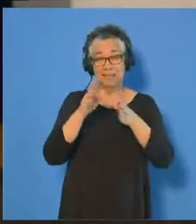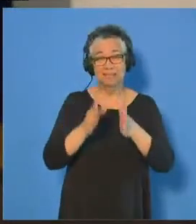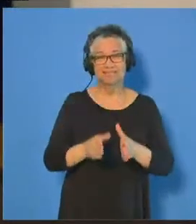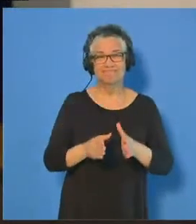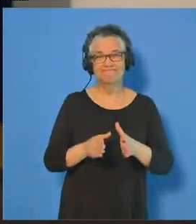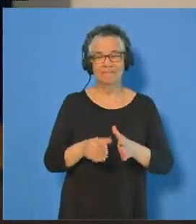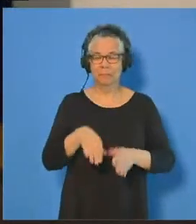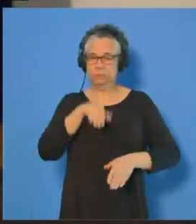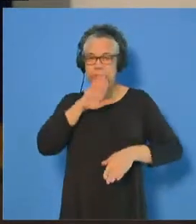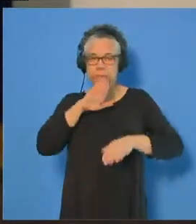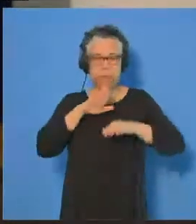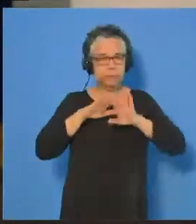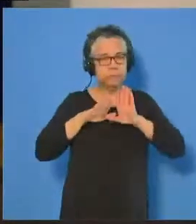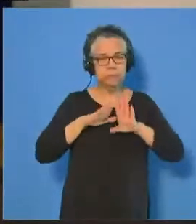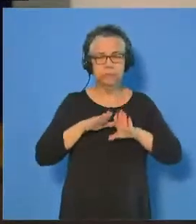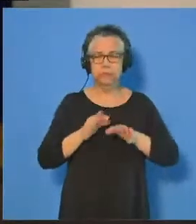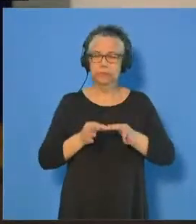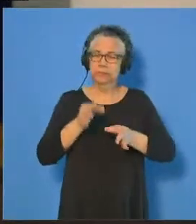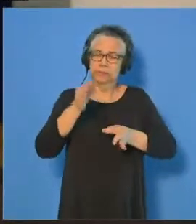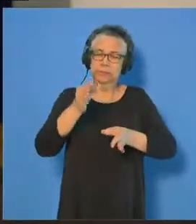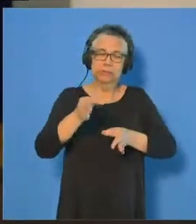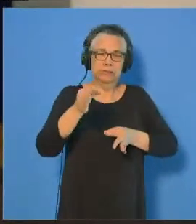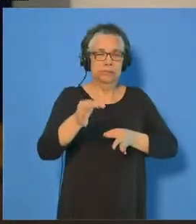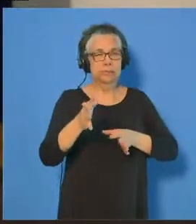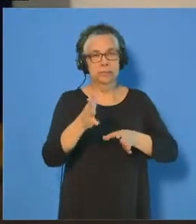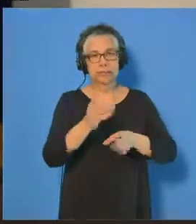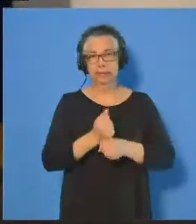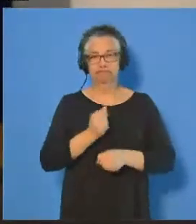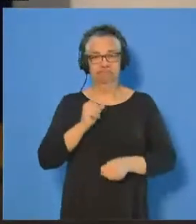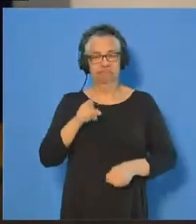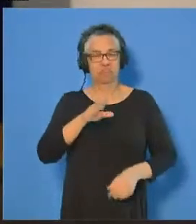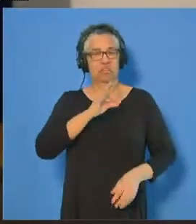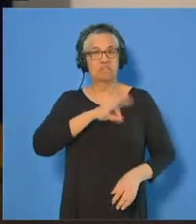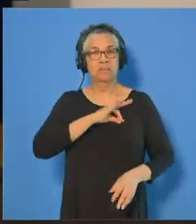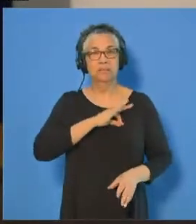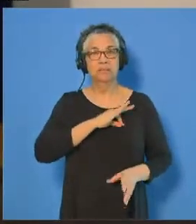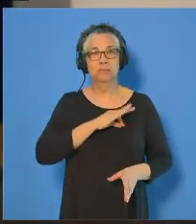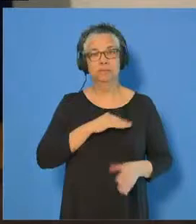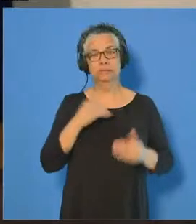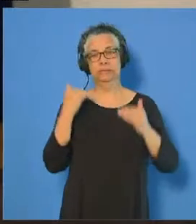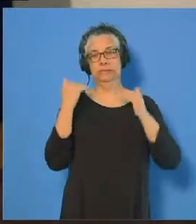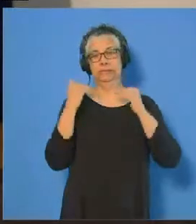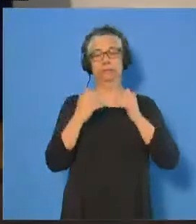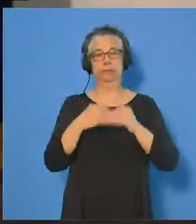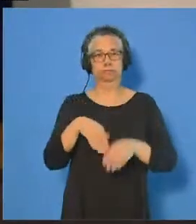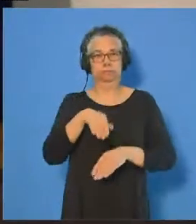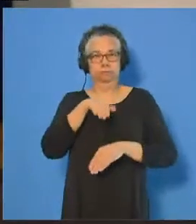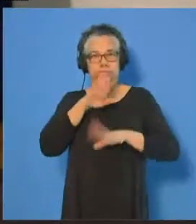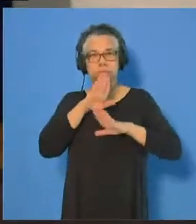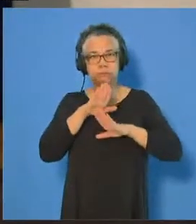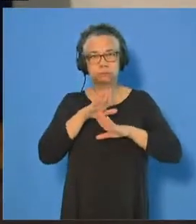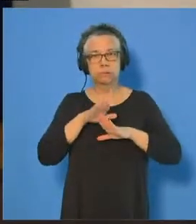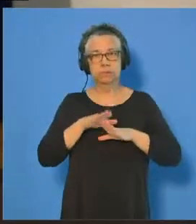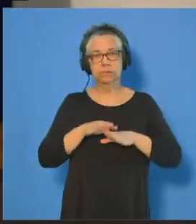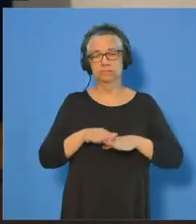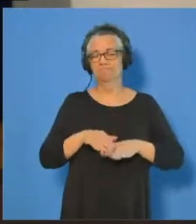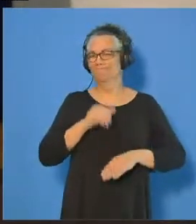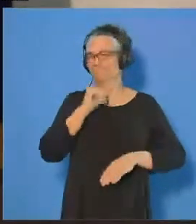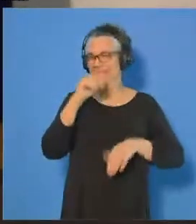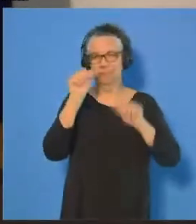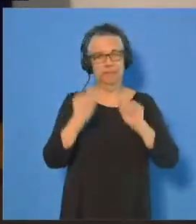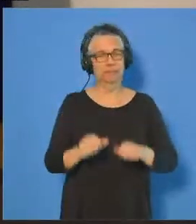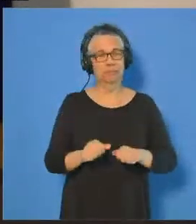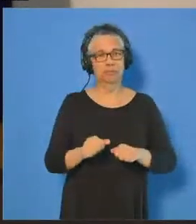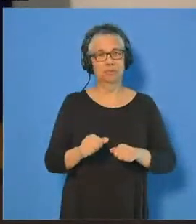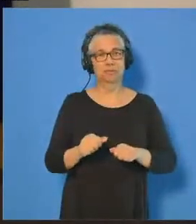been frustrated in the delays of getting their benefit and equally frustrated with being unable to get